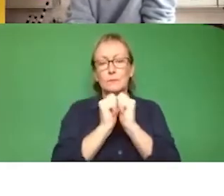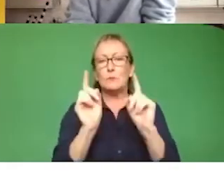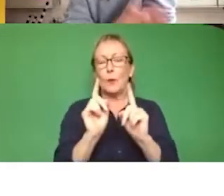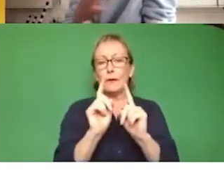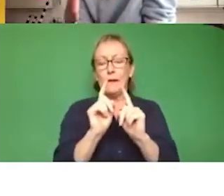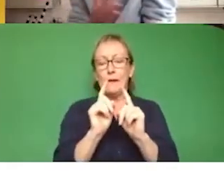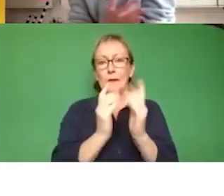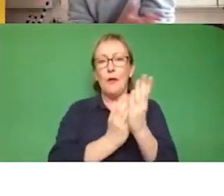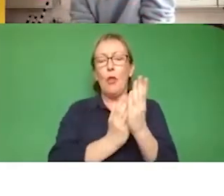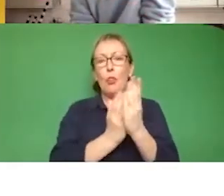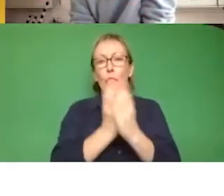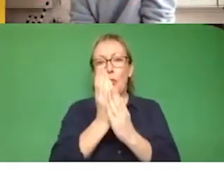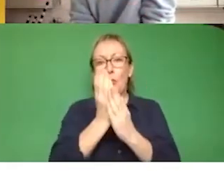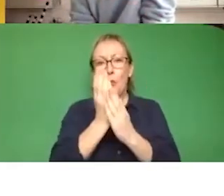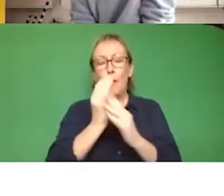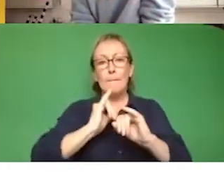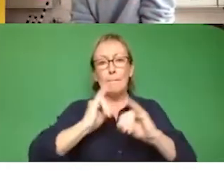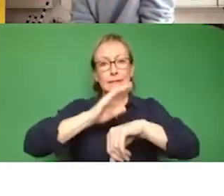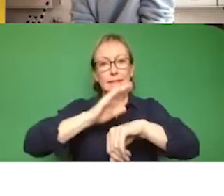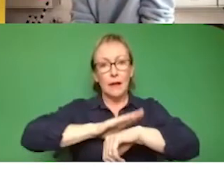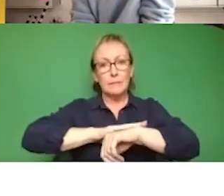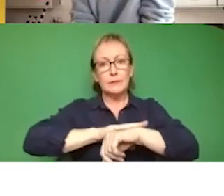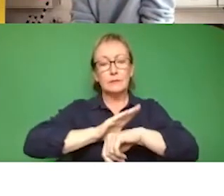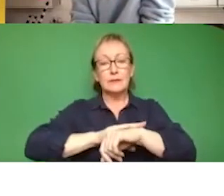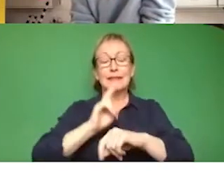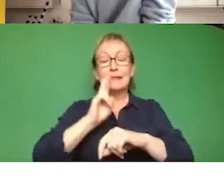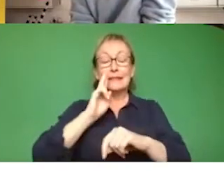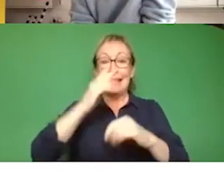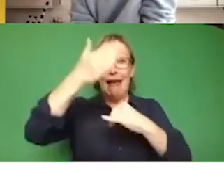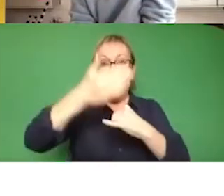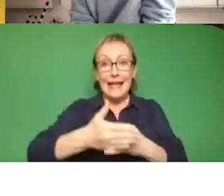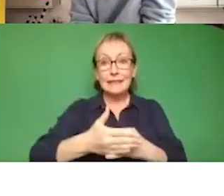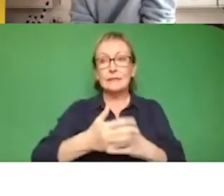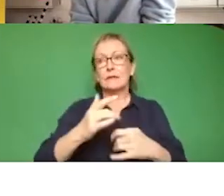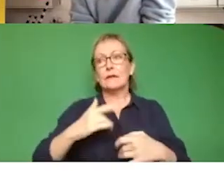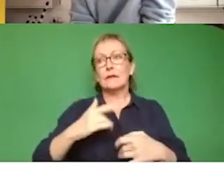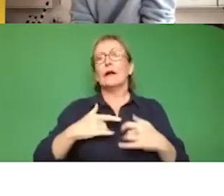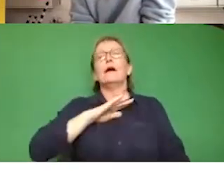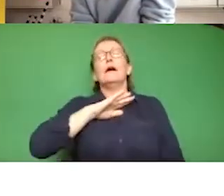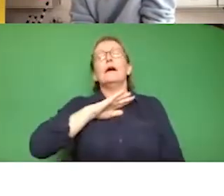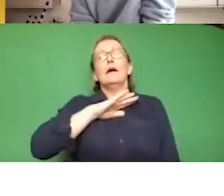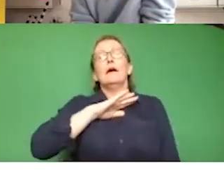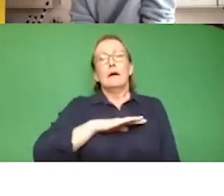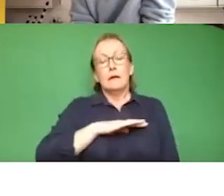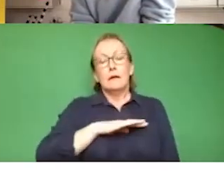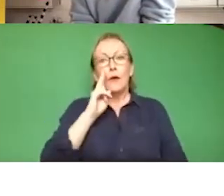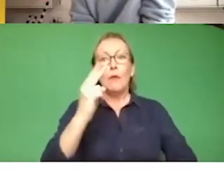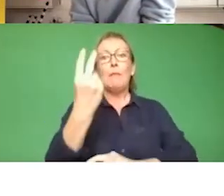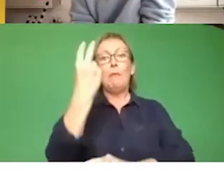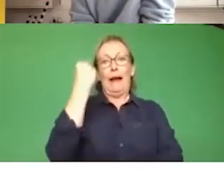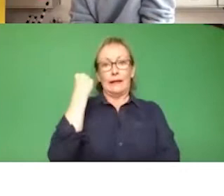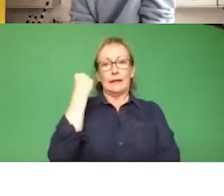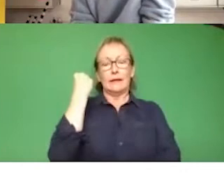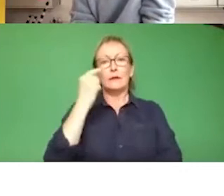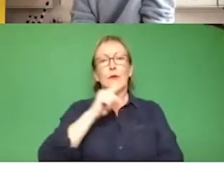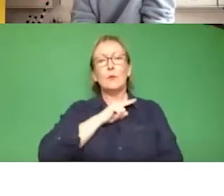think through going through bad times, you come out the end of it and you see things, you know, better in the end of it. But that was the reason why we